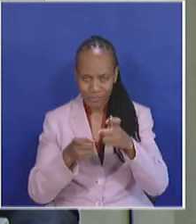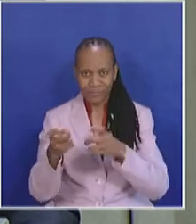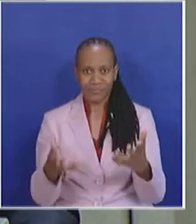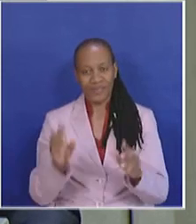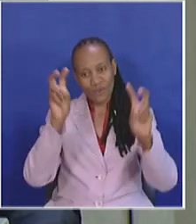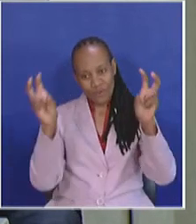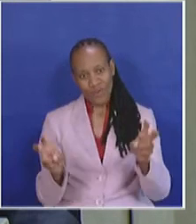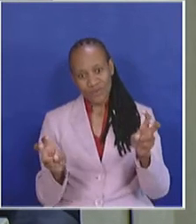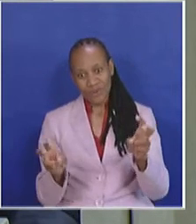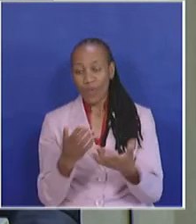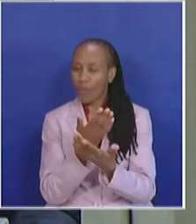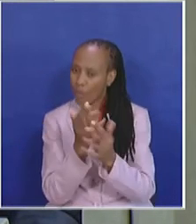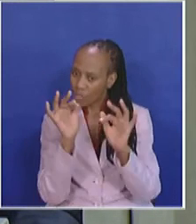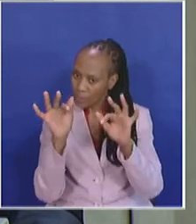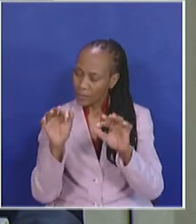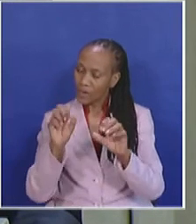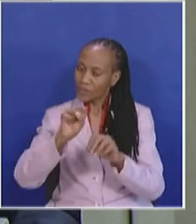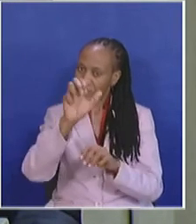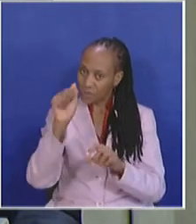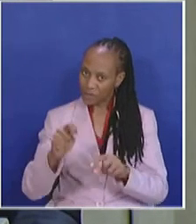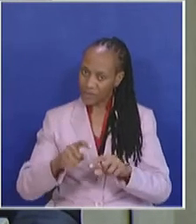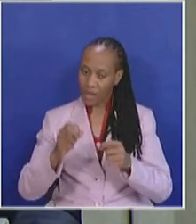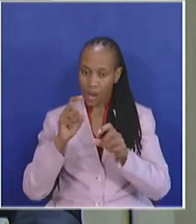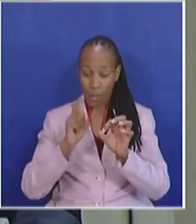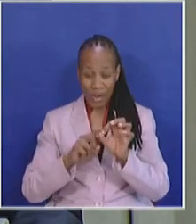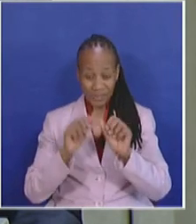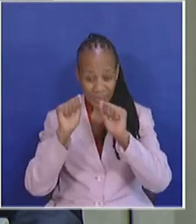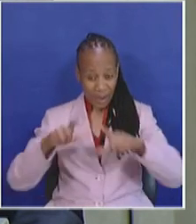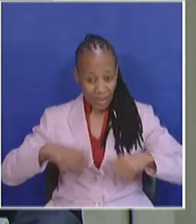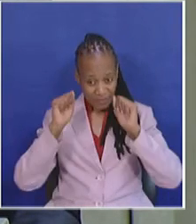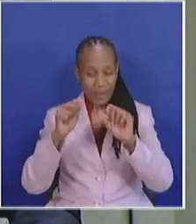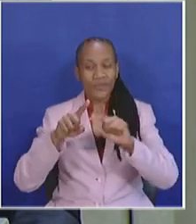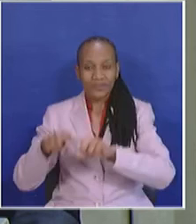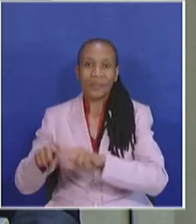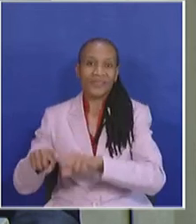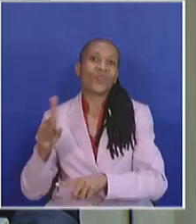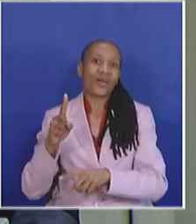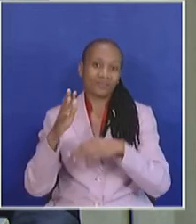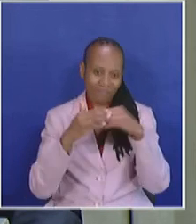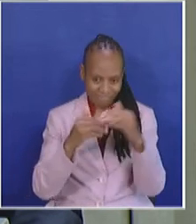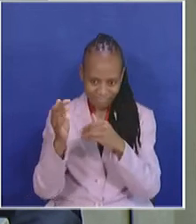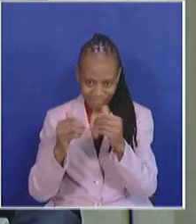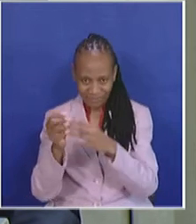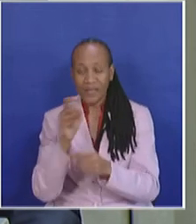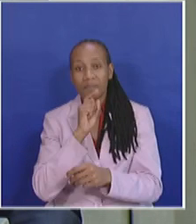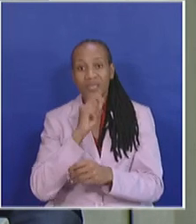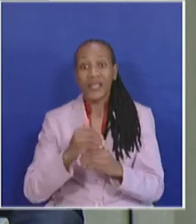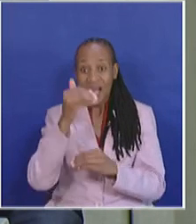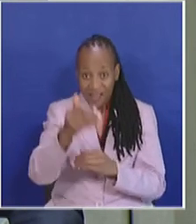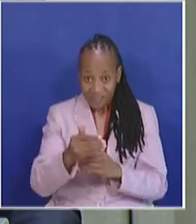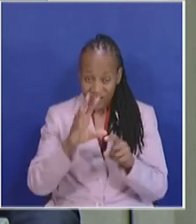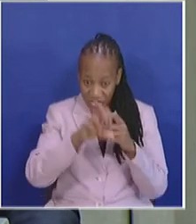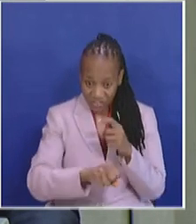quality of living of all South Africans rests on the infrastructure program, which will result in the cultivation of decent work